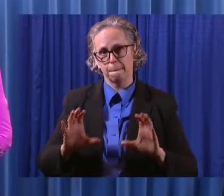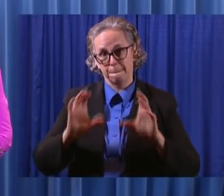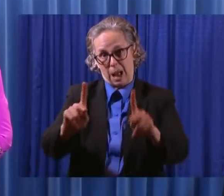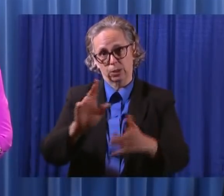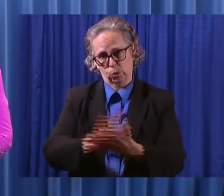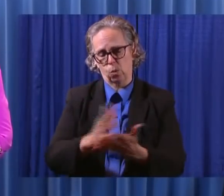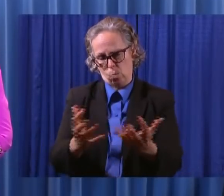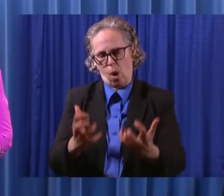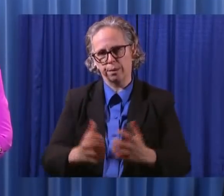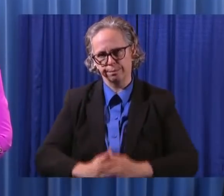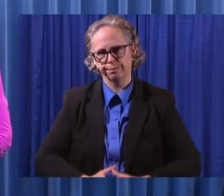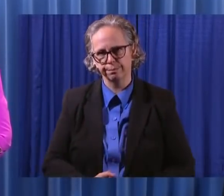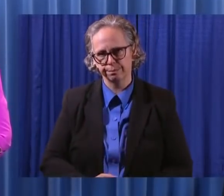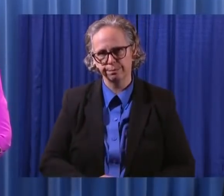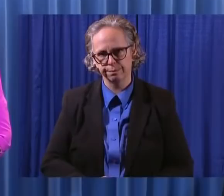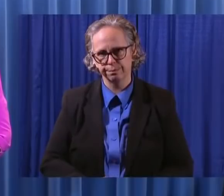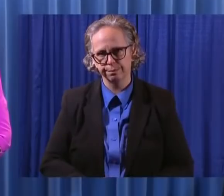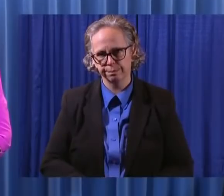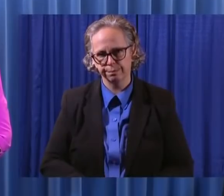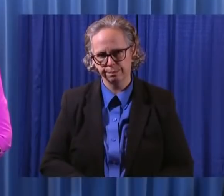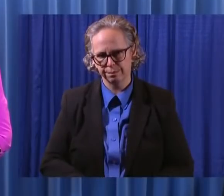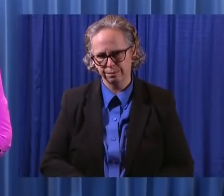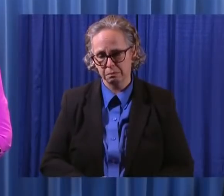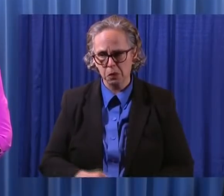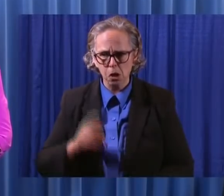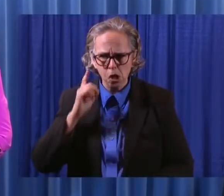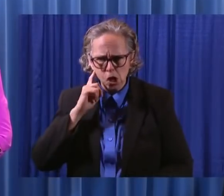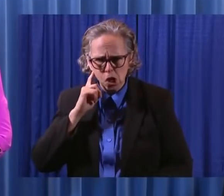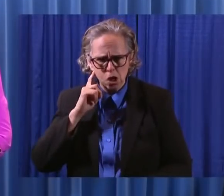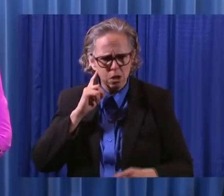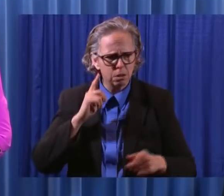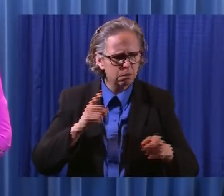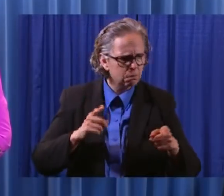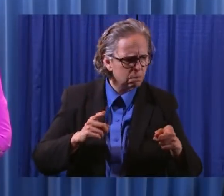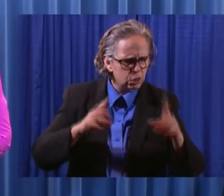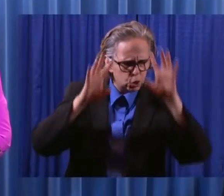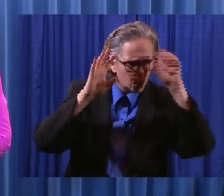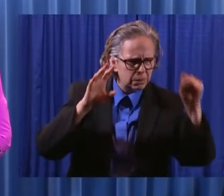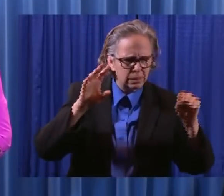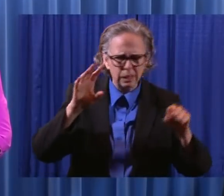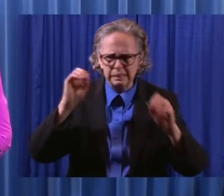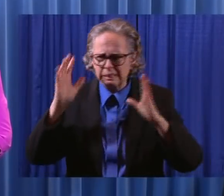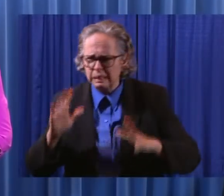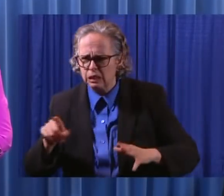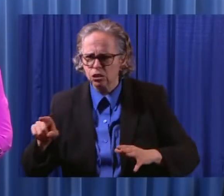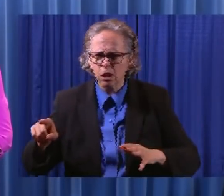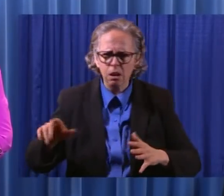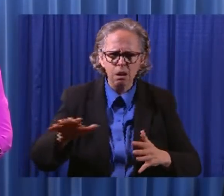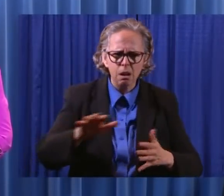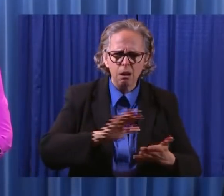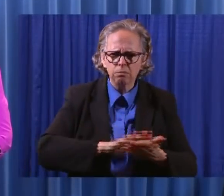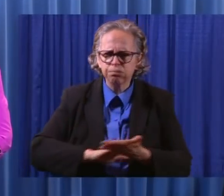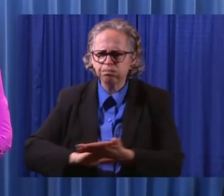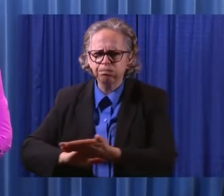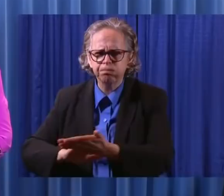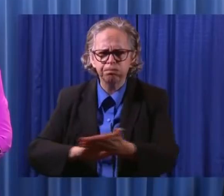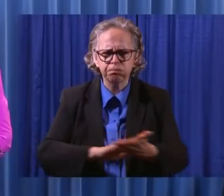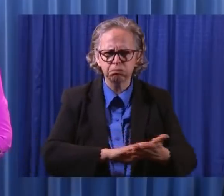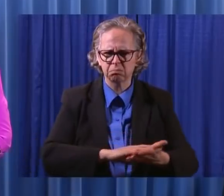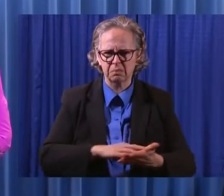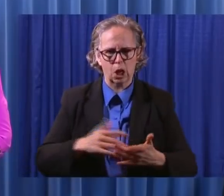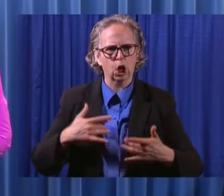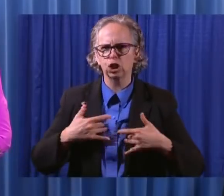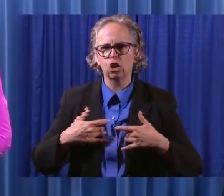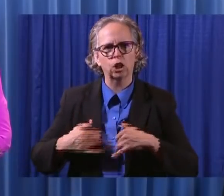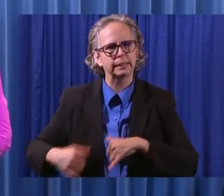In talking with parents and talking with superintendents and talking with teachers, a big concern that when schools were shut